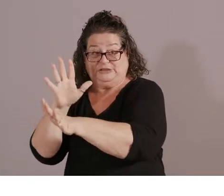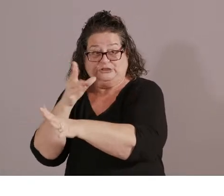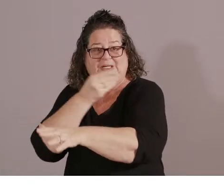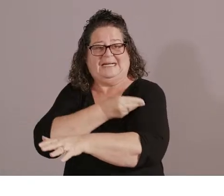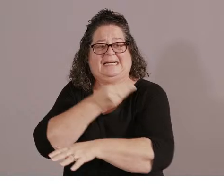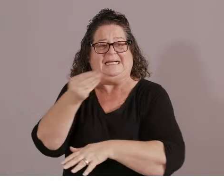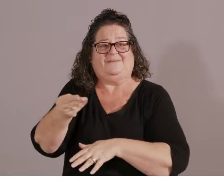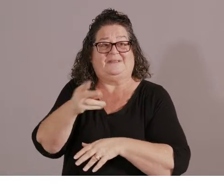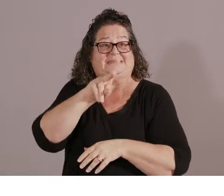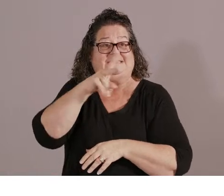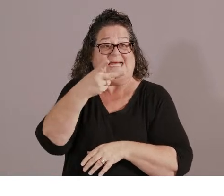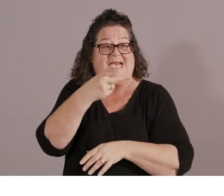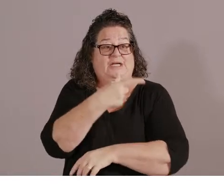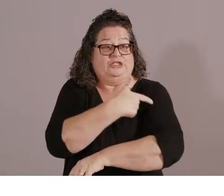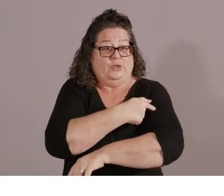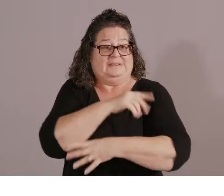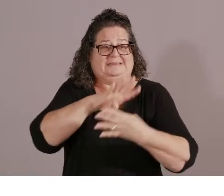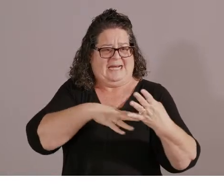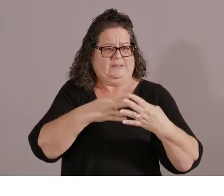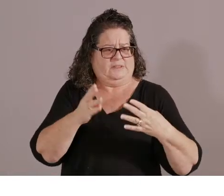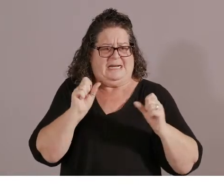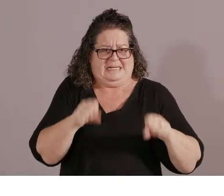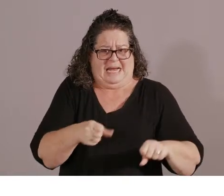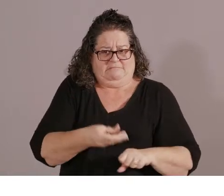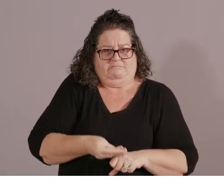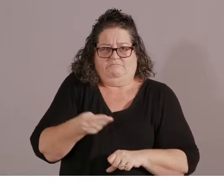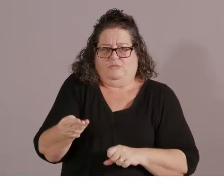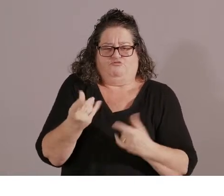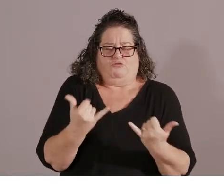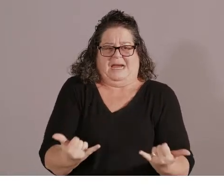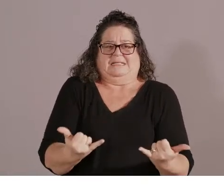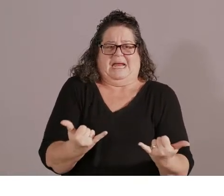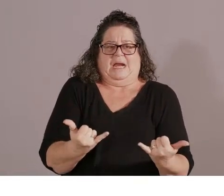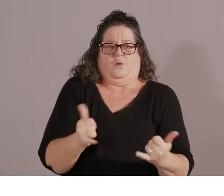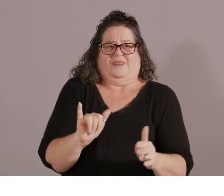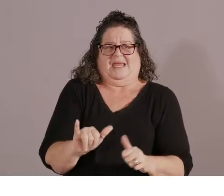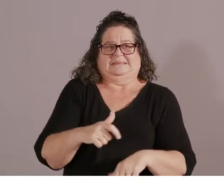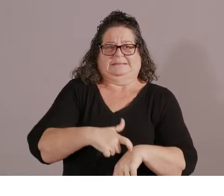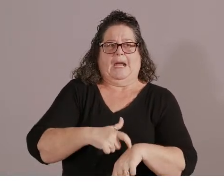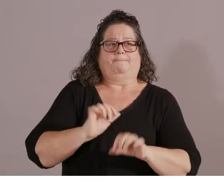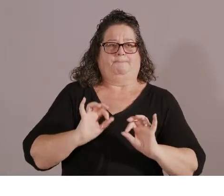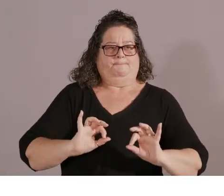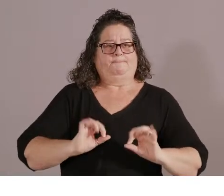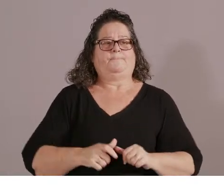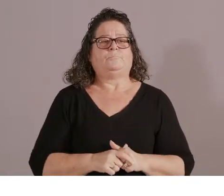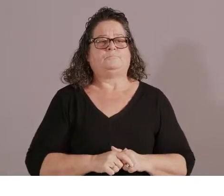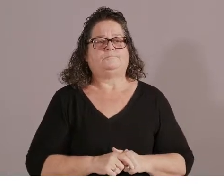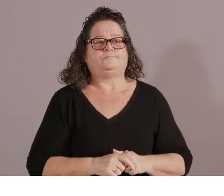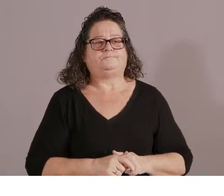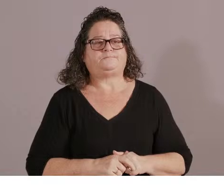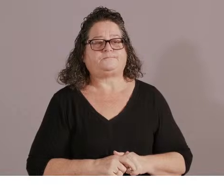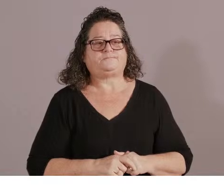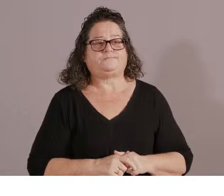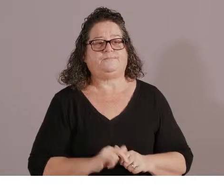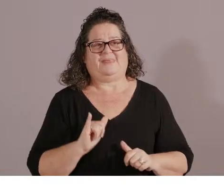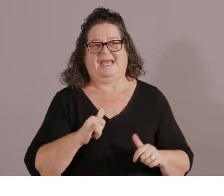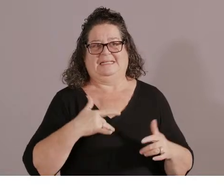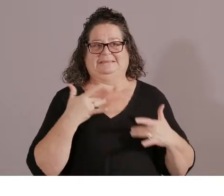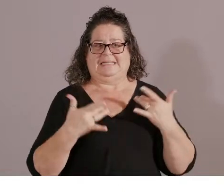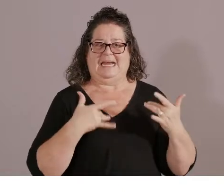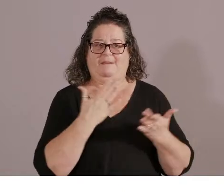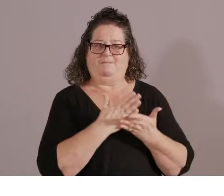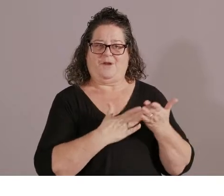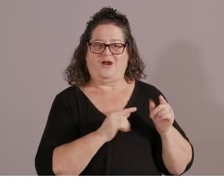email allowing them to schedule that second dose within a day or two from their first dose appointment. For those that were